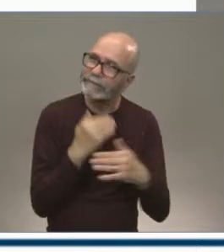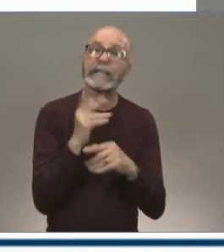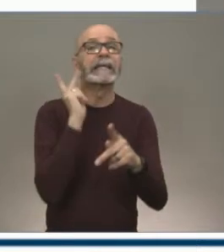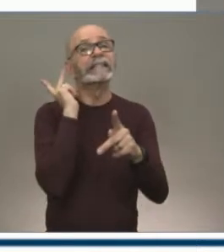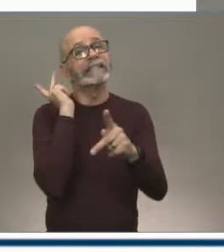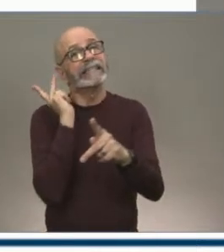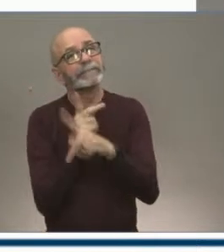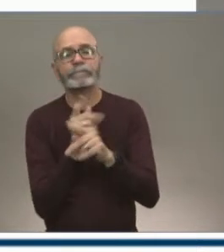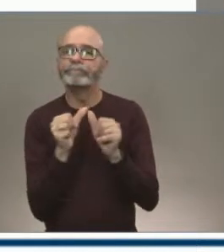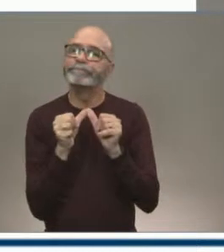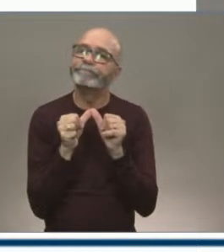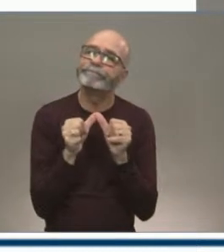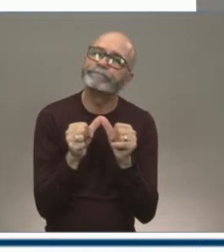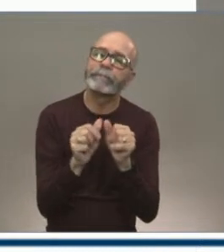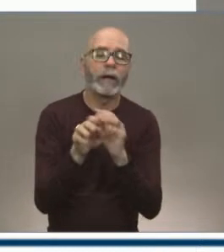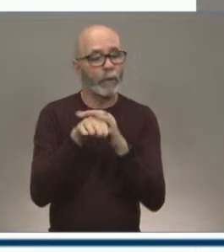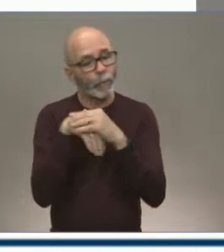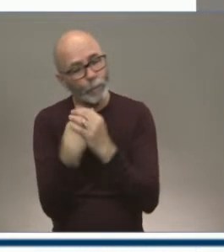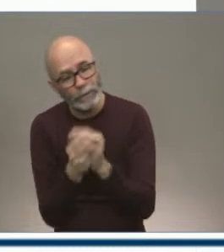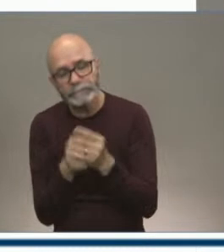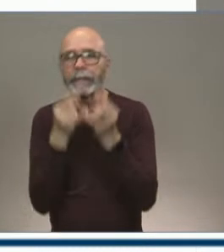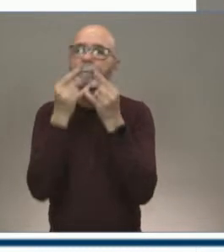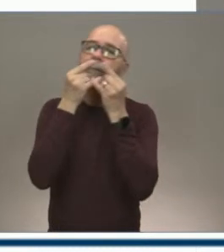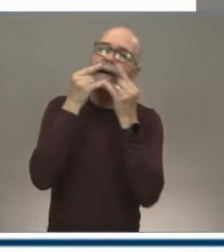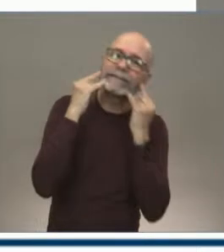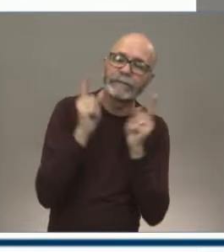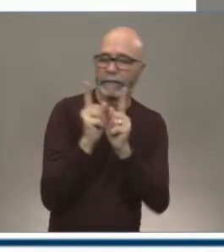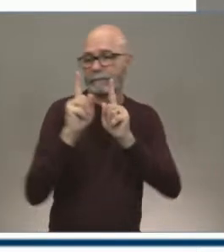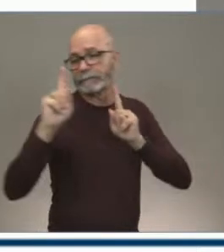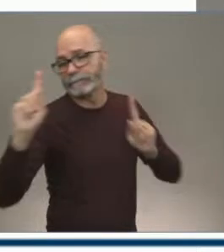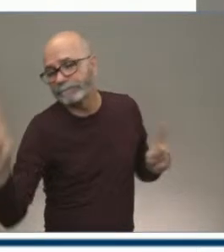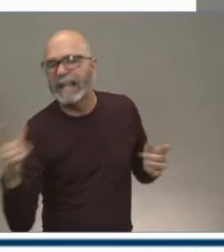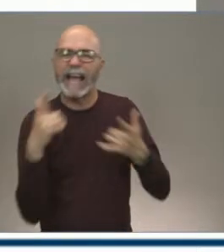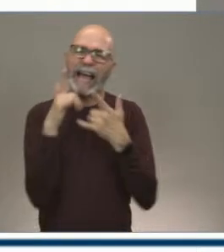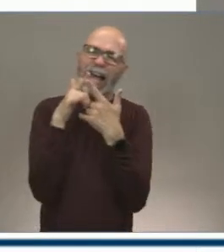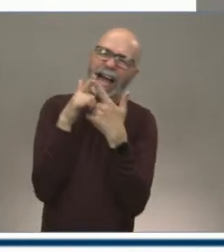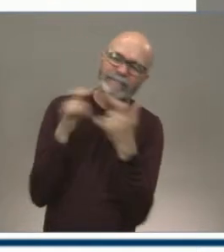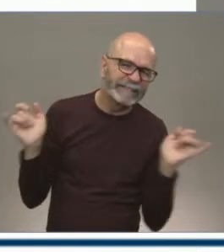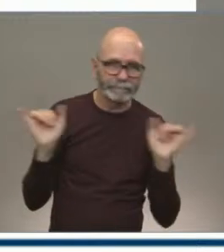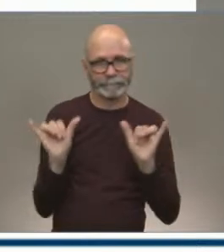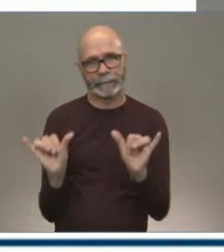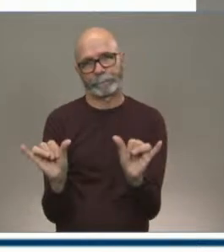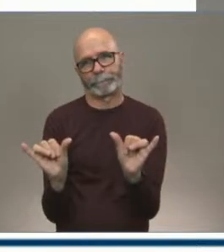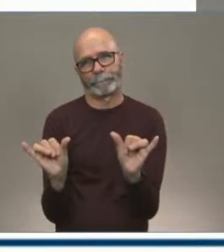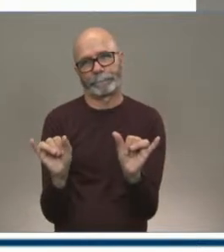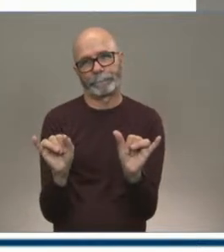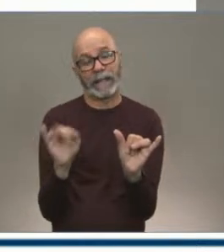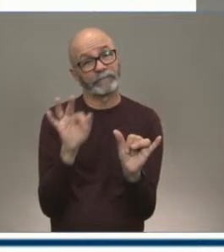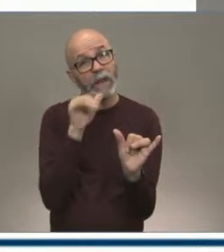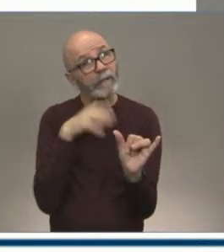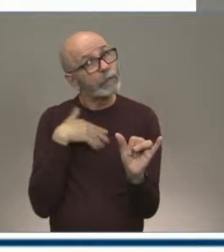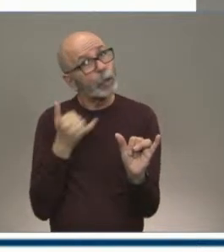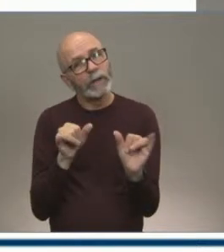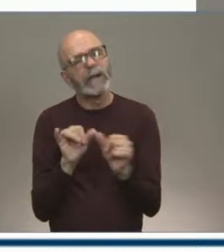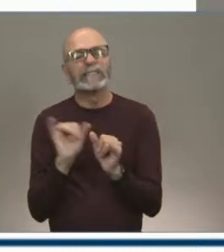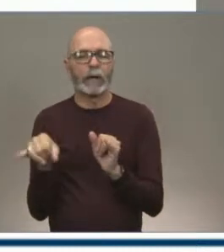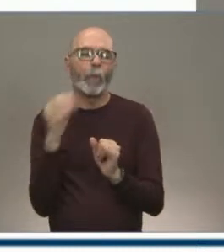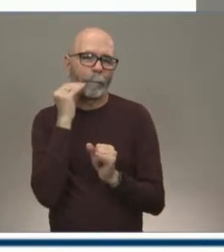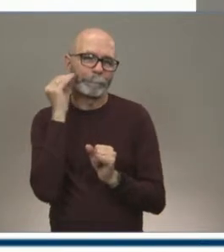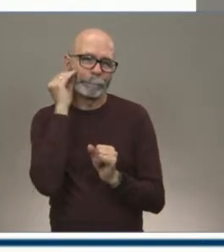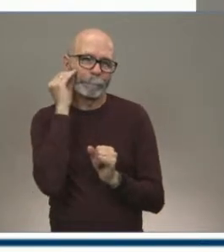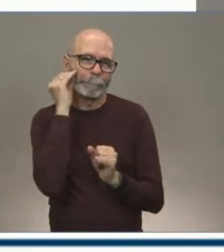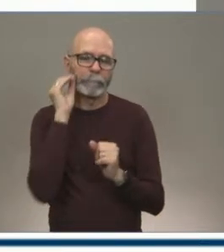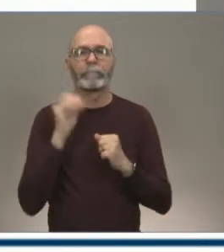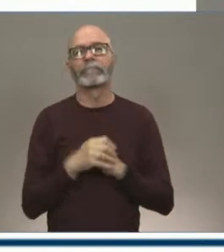measures. Washing your hands, maintaining a safe distance, wearing your mask, stay home if you're unwell, keeping your social circle